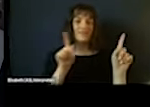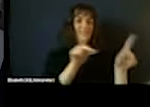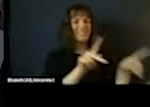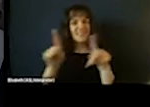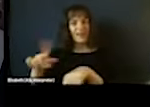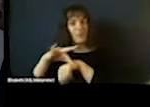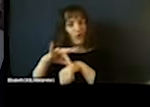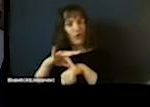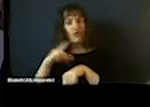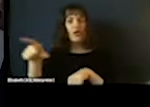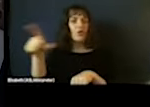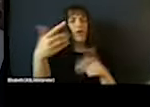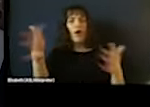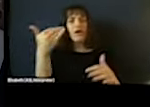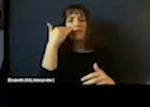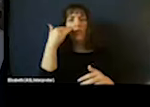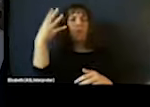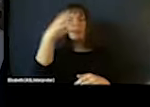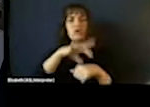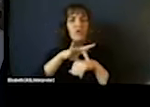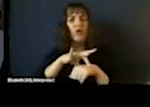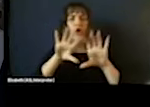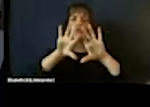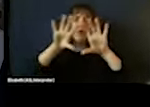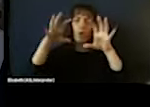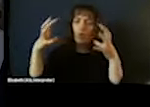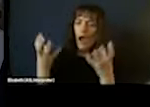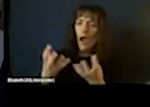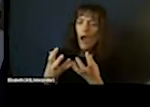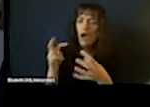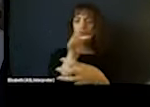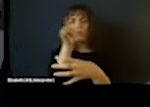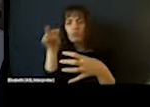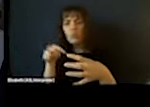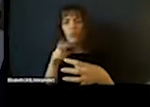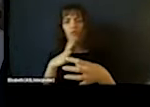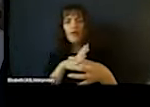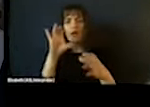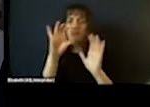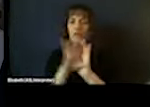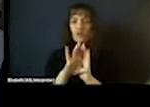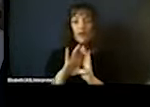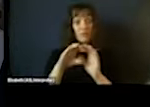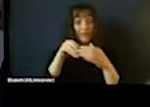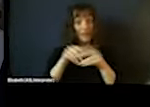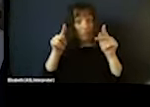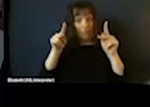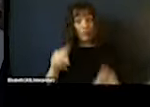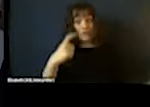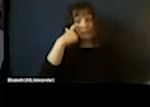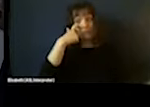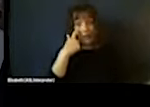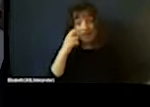know how round shape it is, but if you look in person, exactly, it is different. And you should